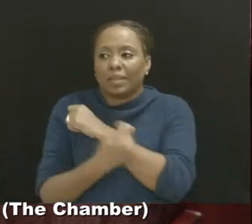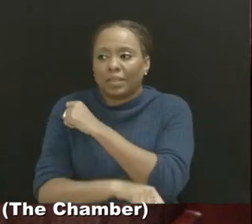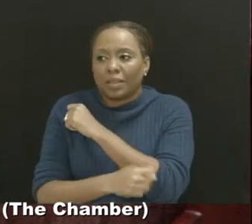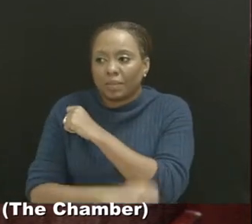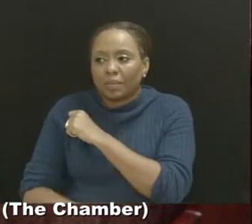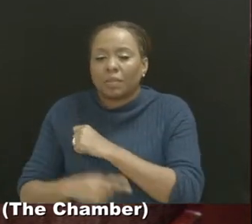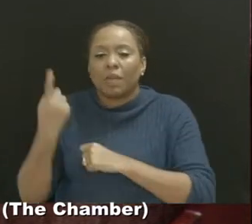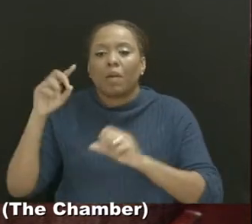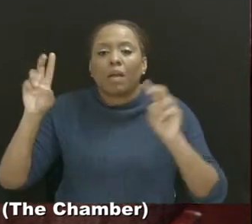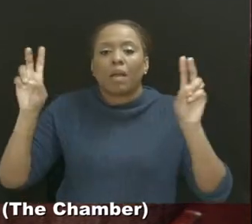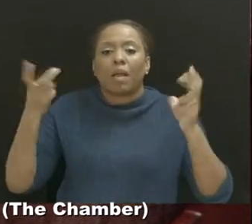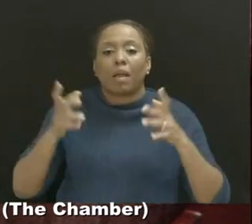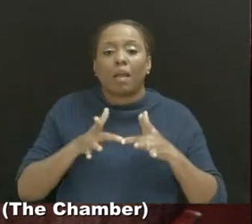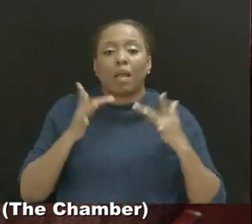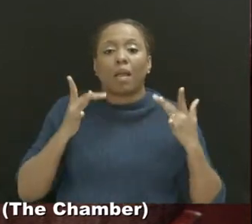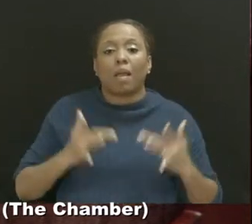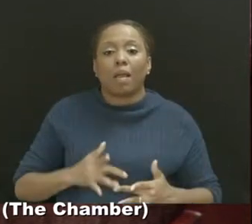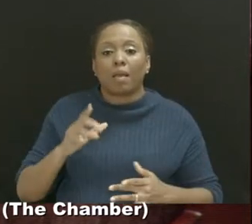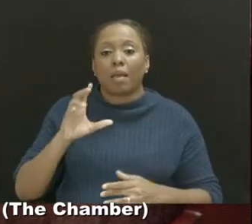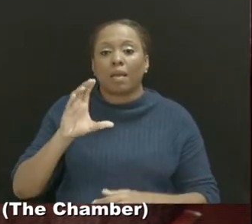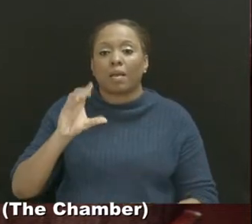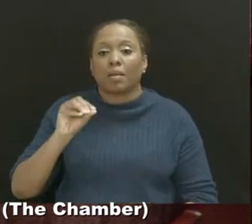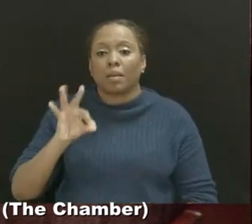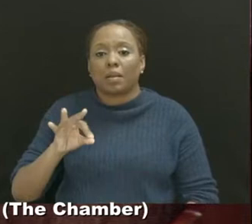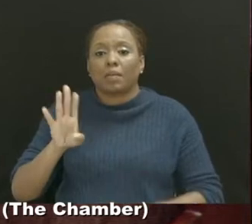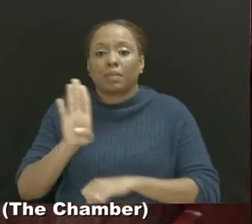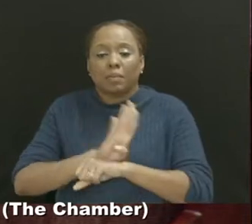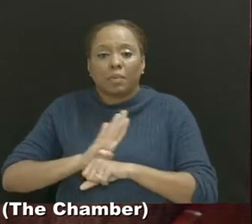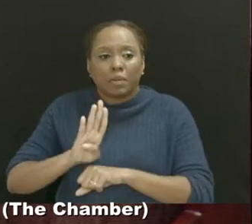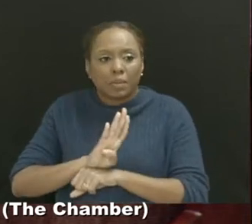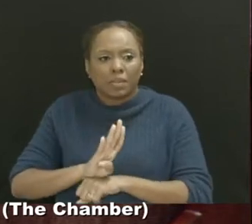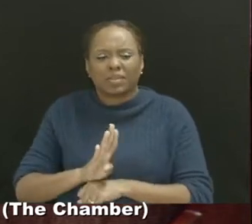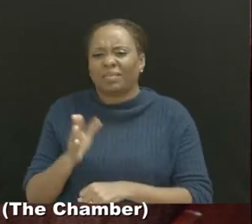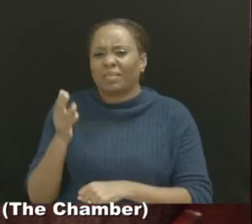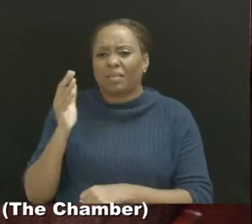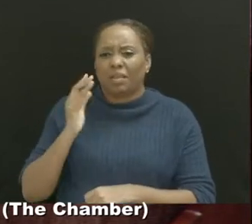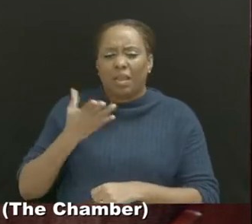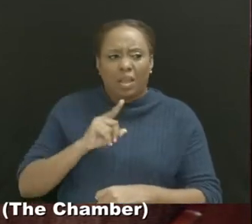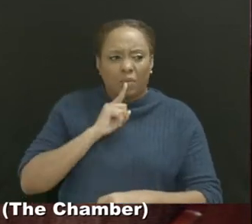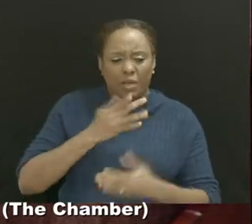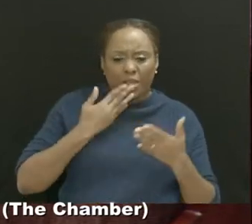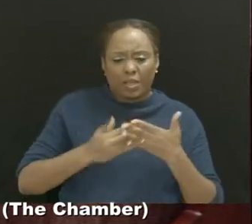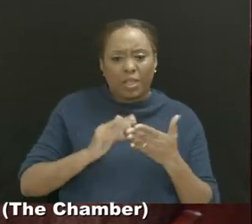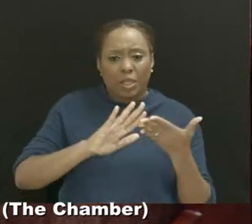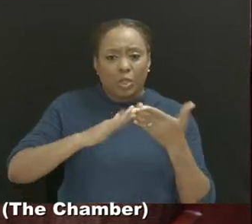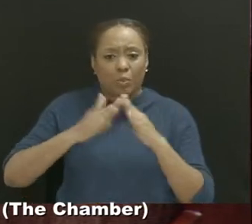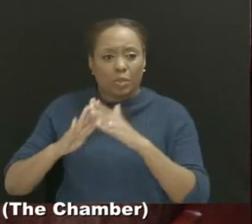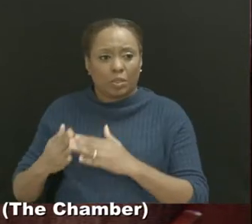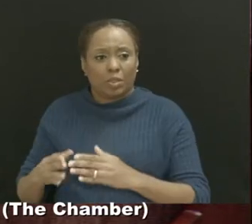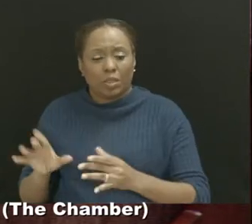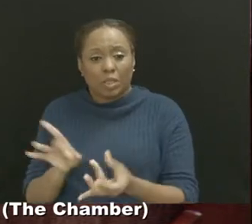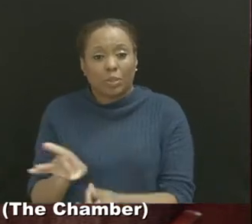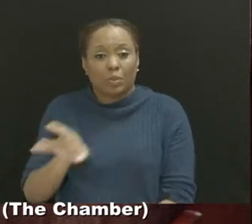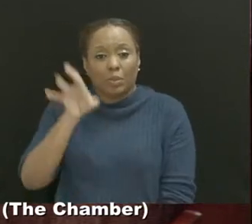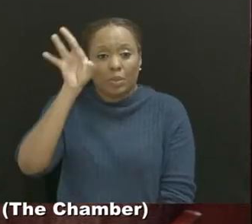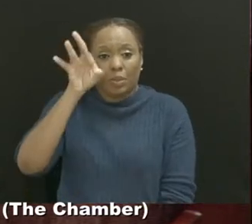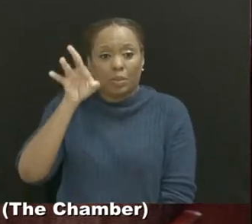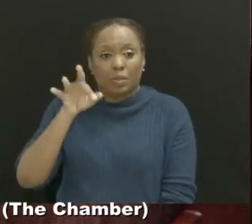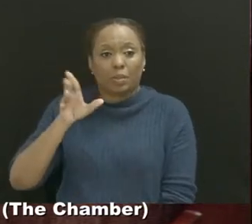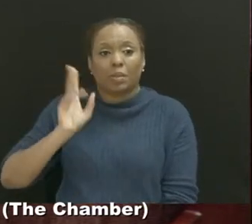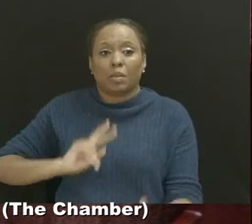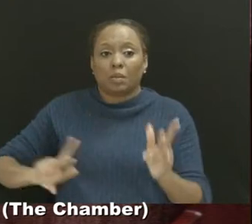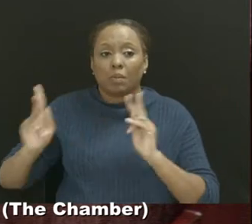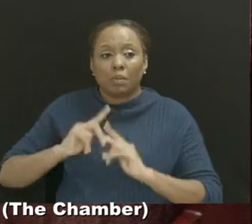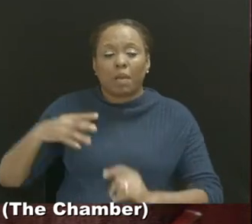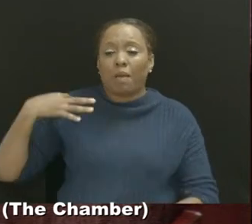Barbados for so many years in the past, and the kind of rekindling of community spirit where people donated their time,